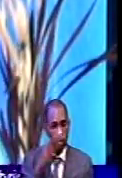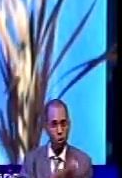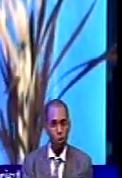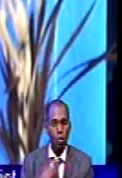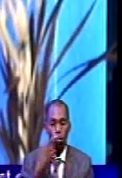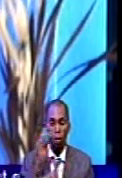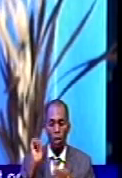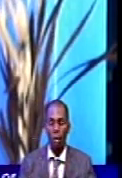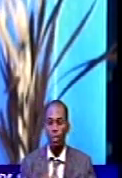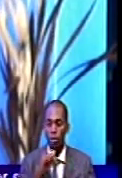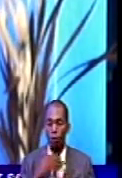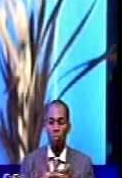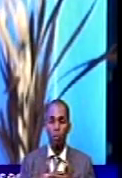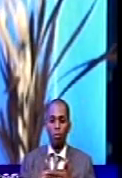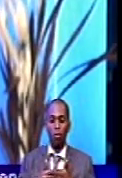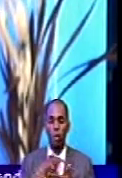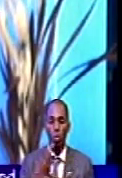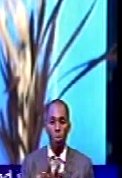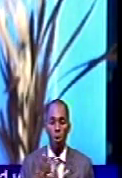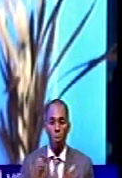overseer.